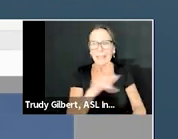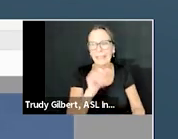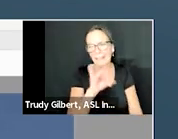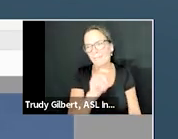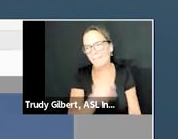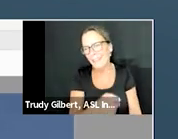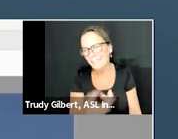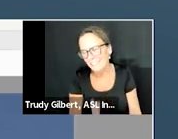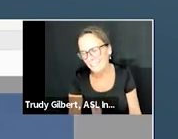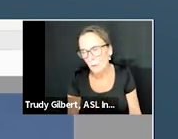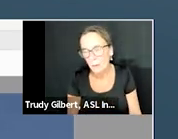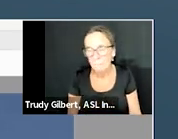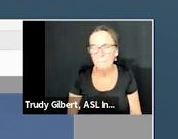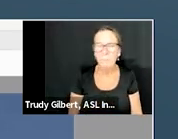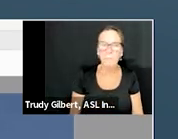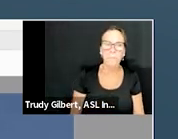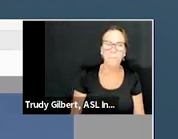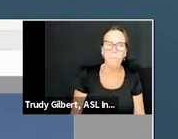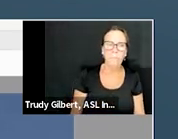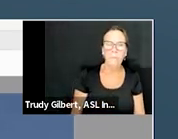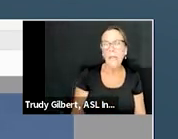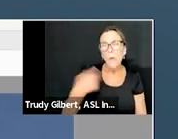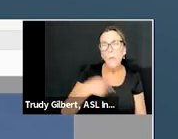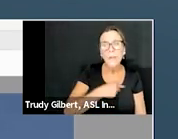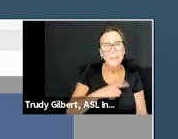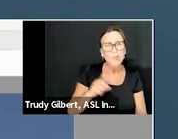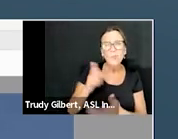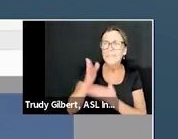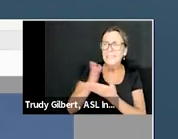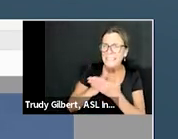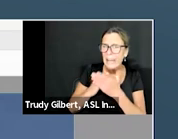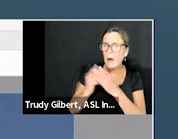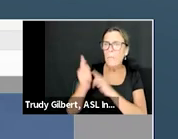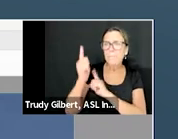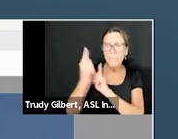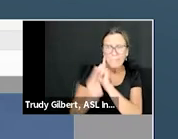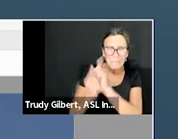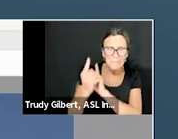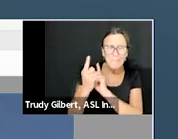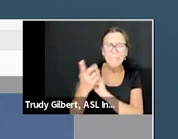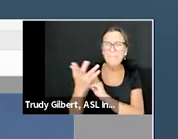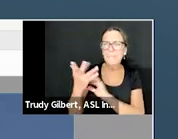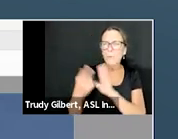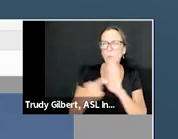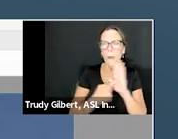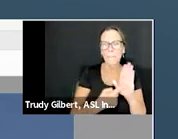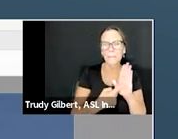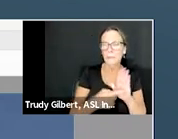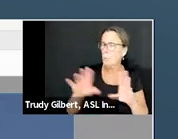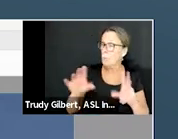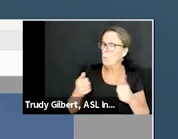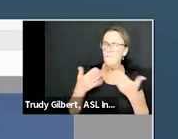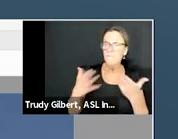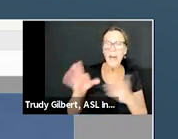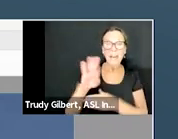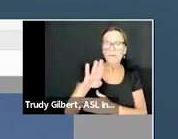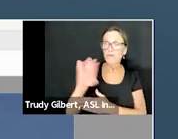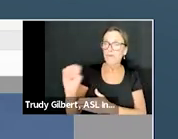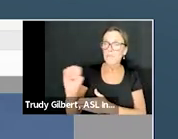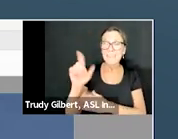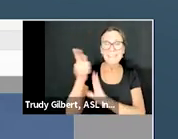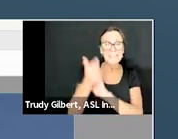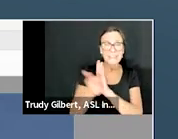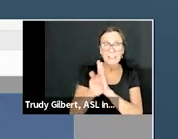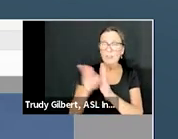We also, as I mentioned, we do some individual representation. So we provide free legal services for people with